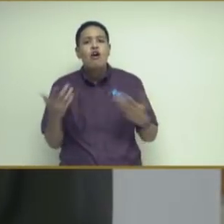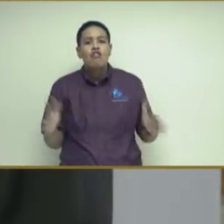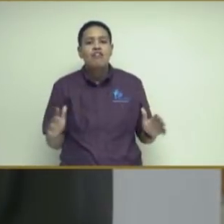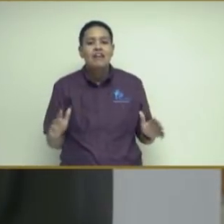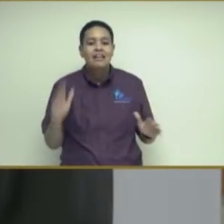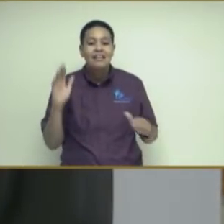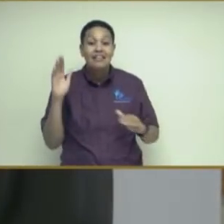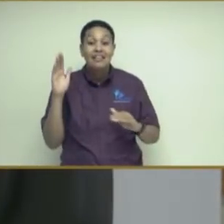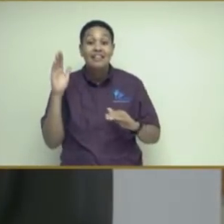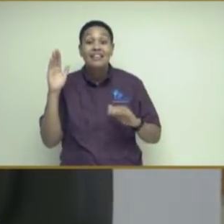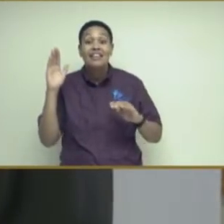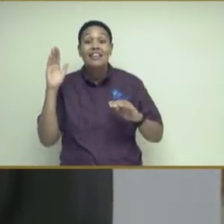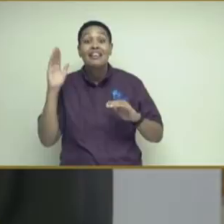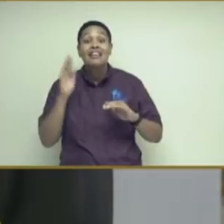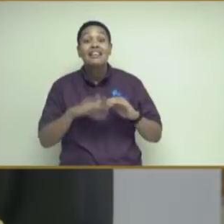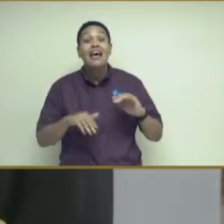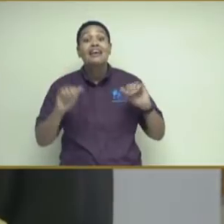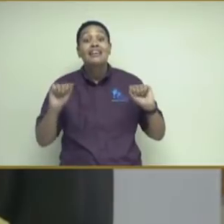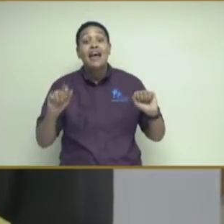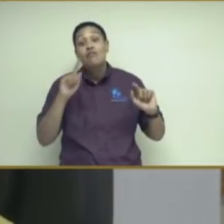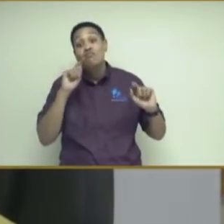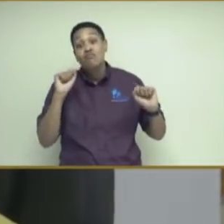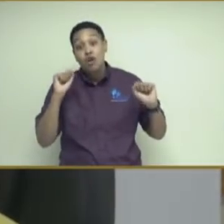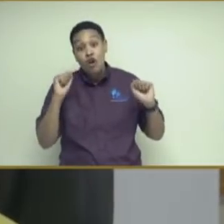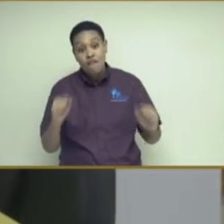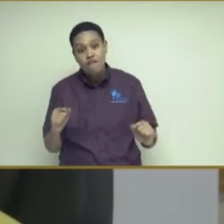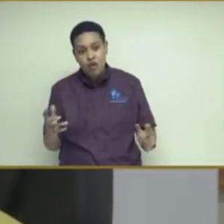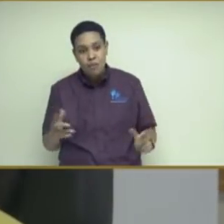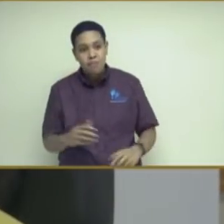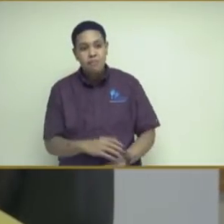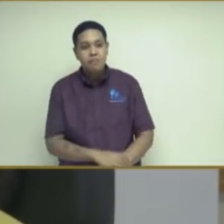COVID-19 than can be confirmed.